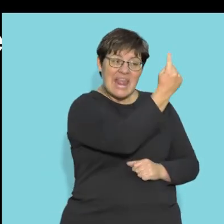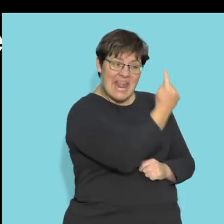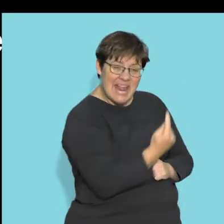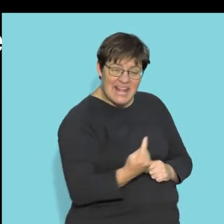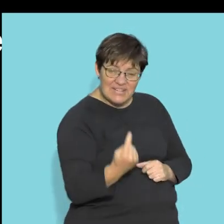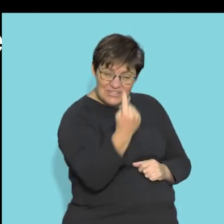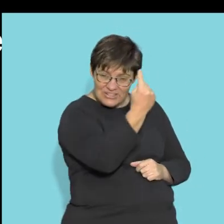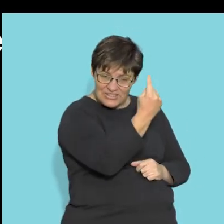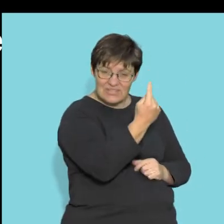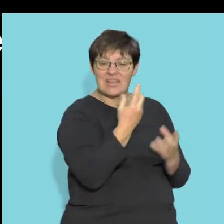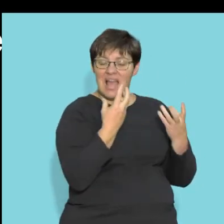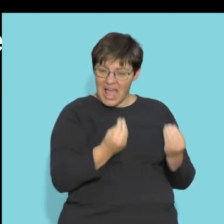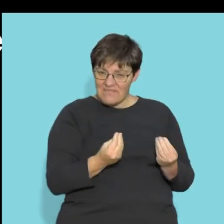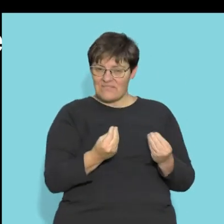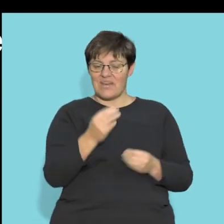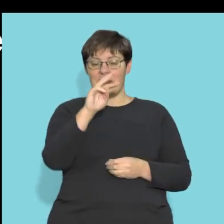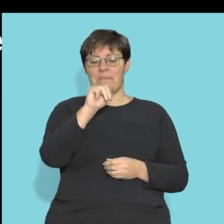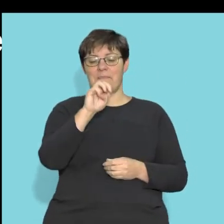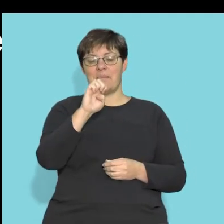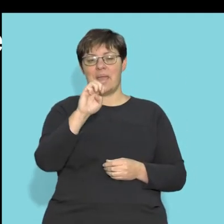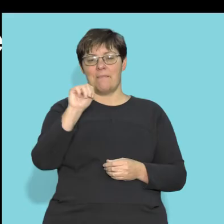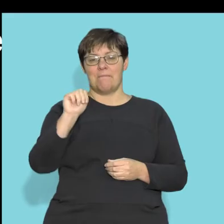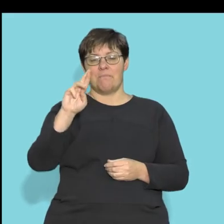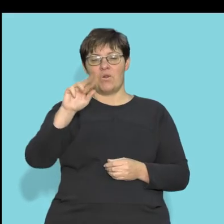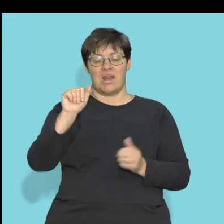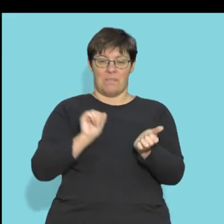we call membrane-bound structures.